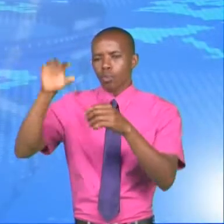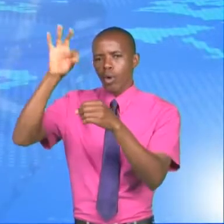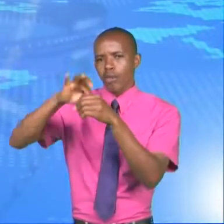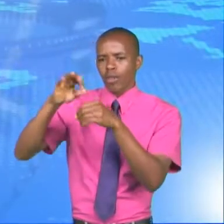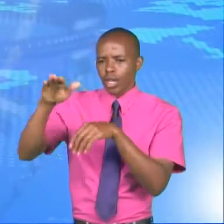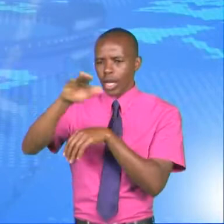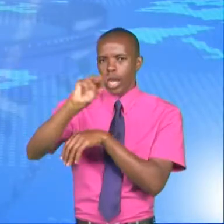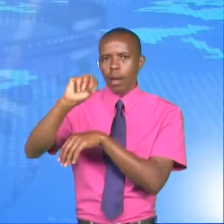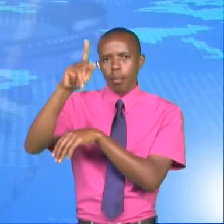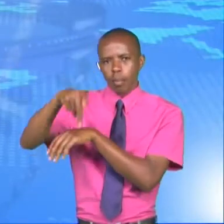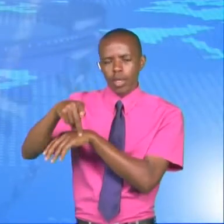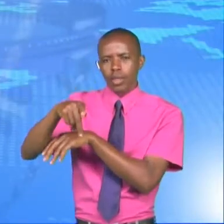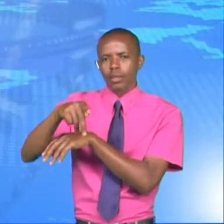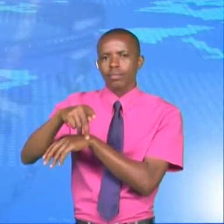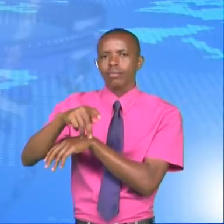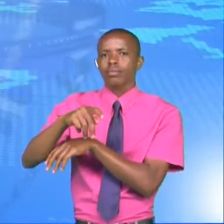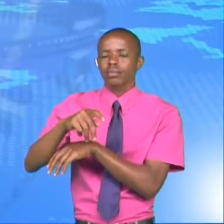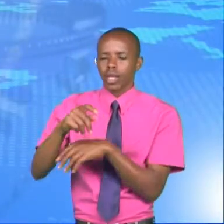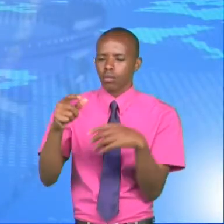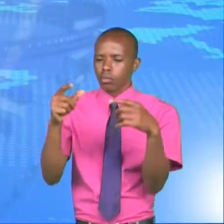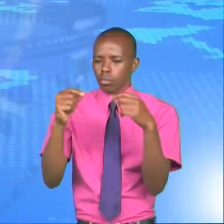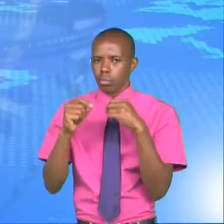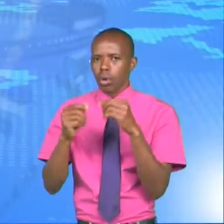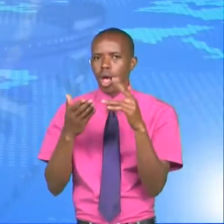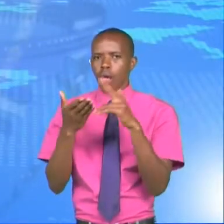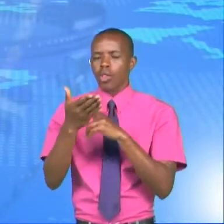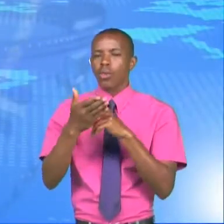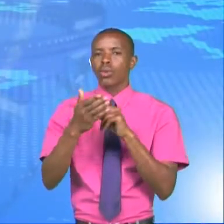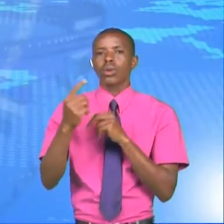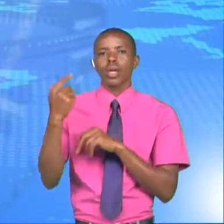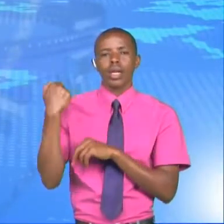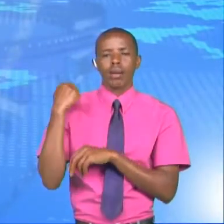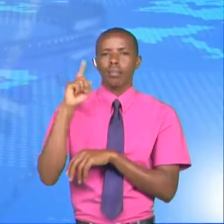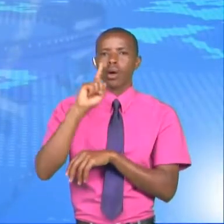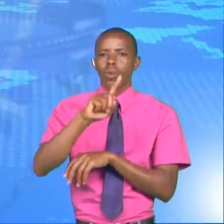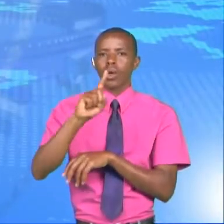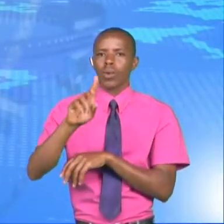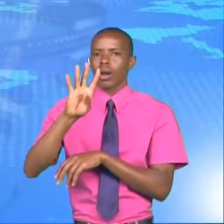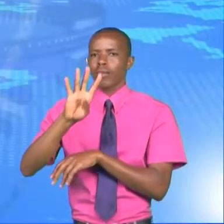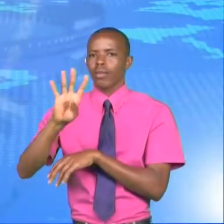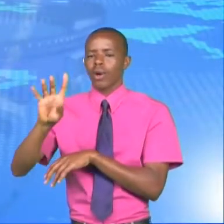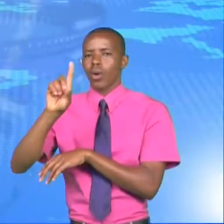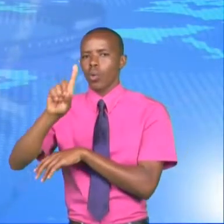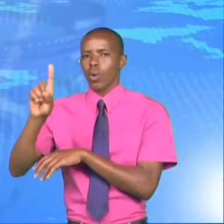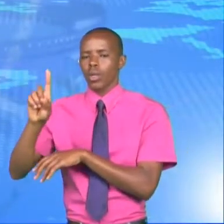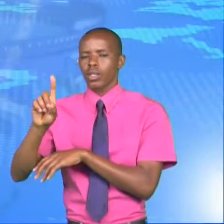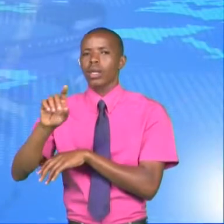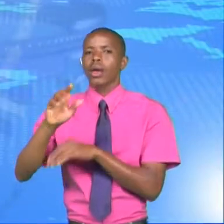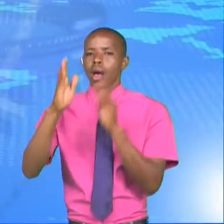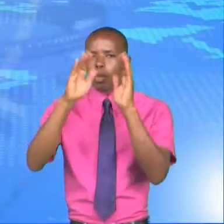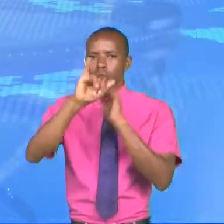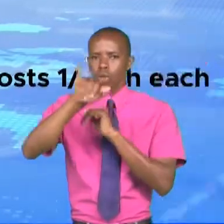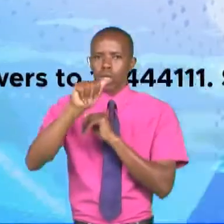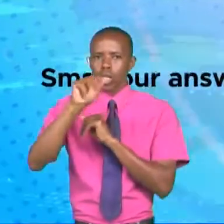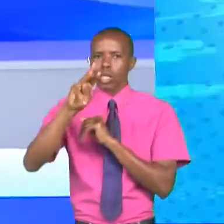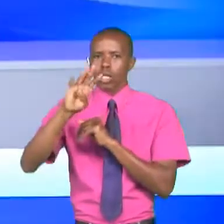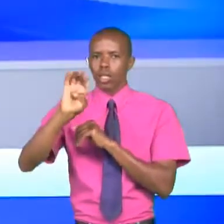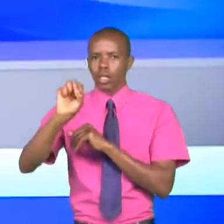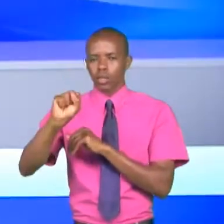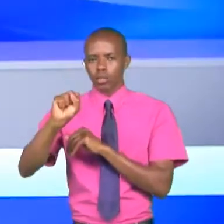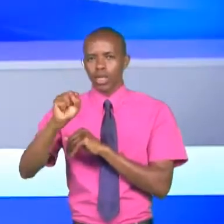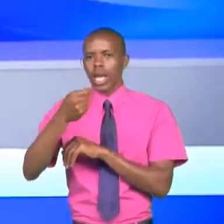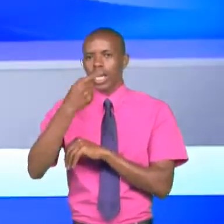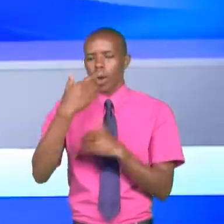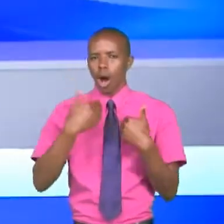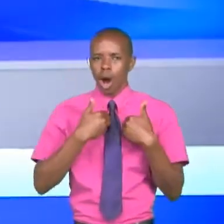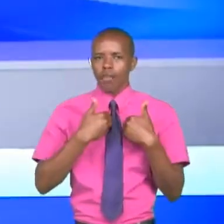area MP? Talk to me on 111, 444, 111, some of your SMSs. Iman James, we still don't have medicine to